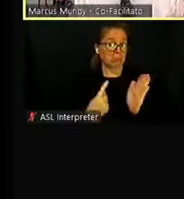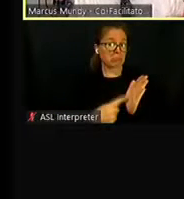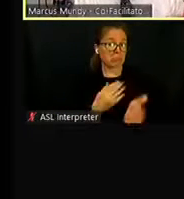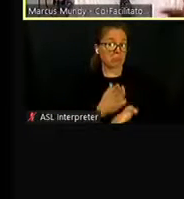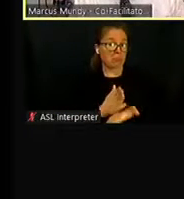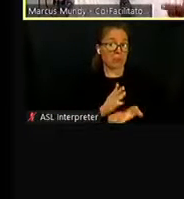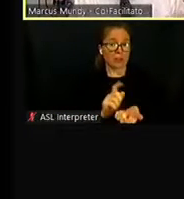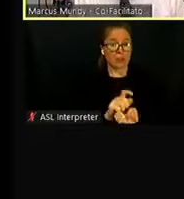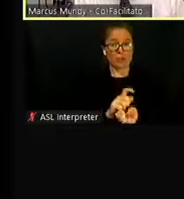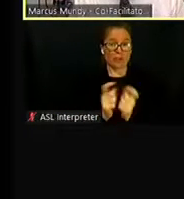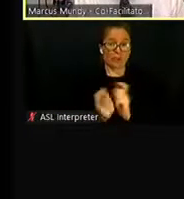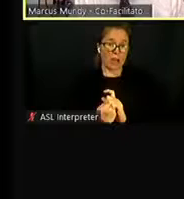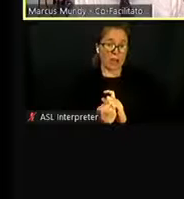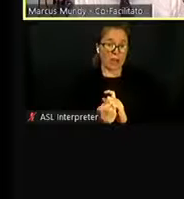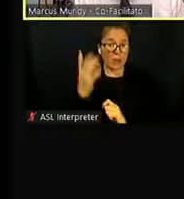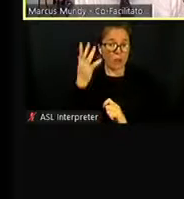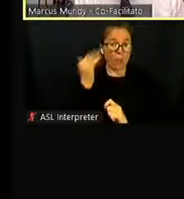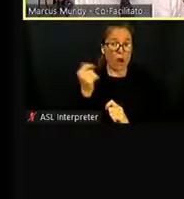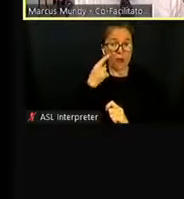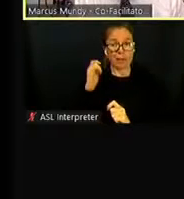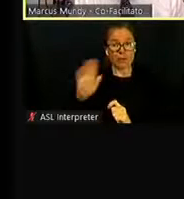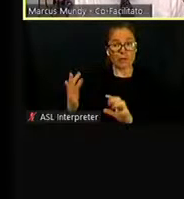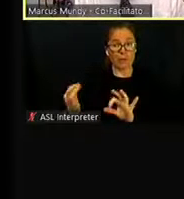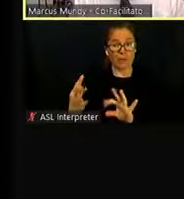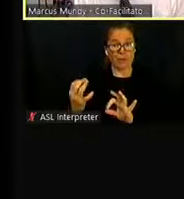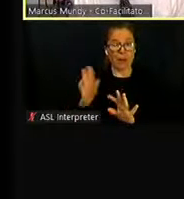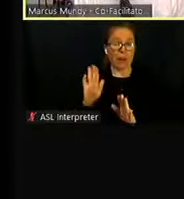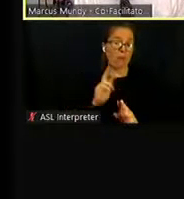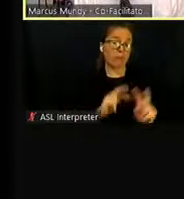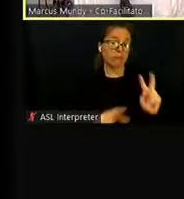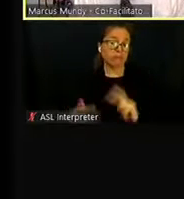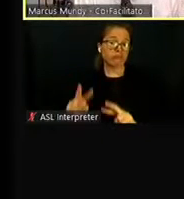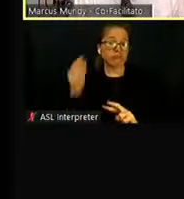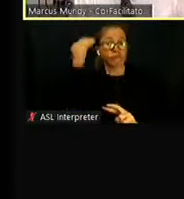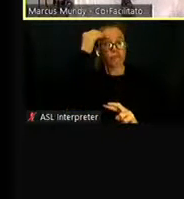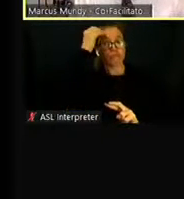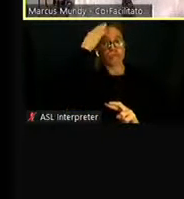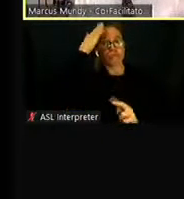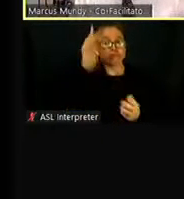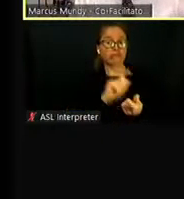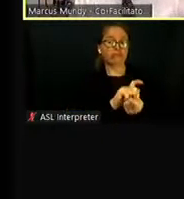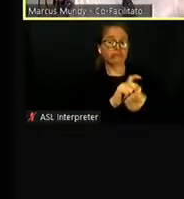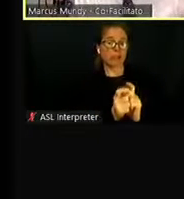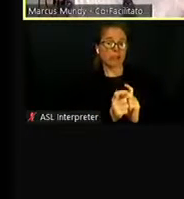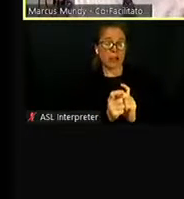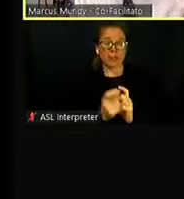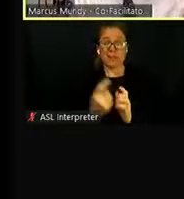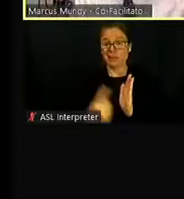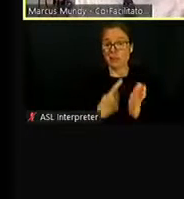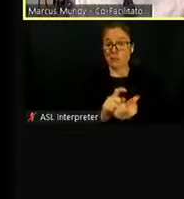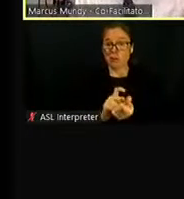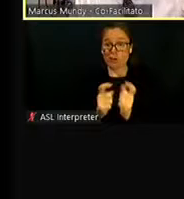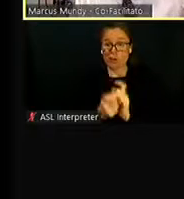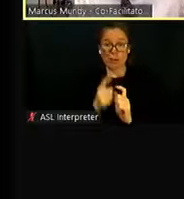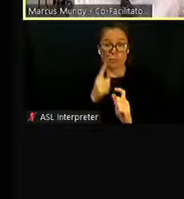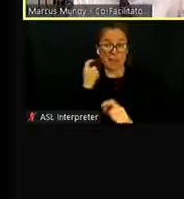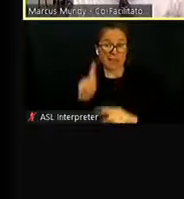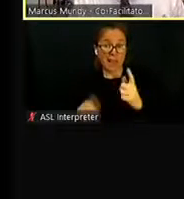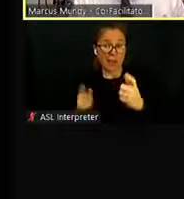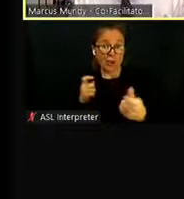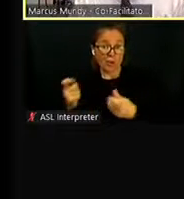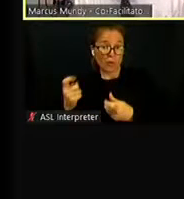will change because of the community feedback you're going to give today. Sometimes they change because of things we have no control over, like the wildfires